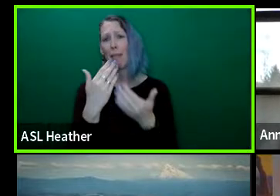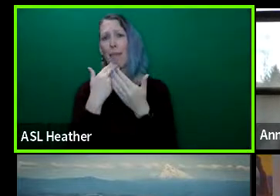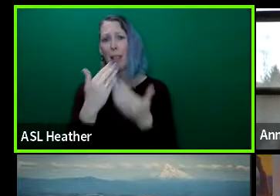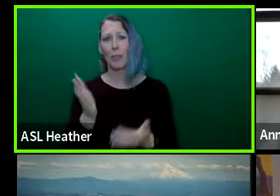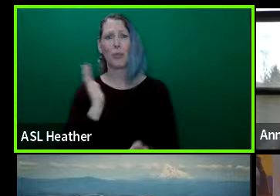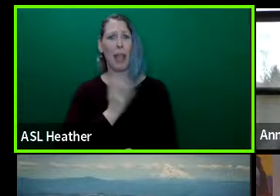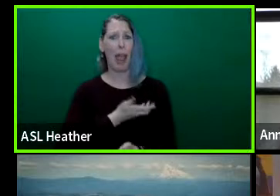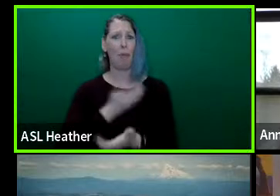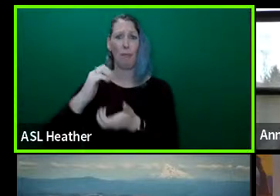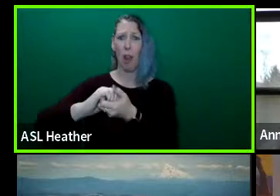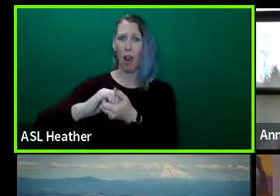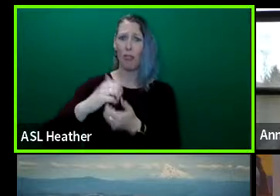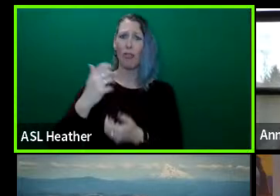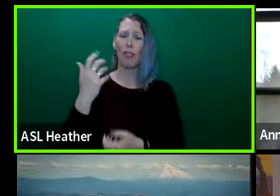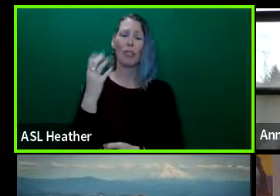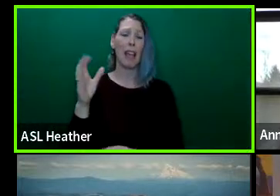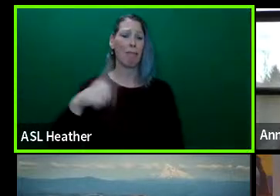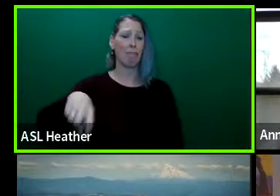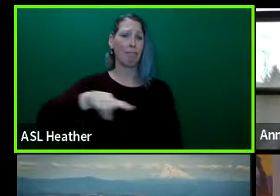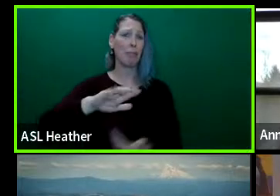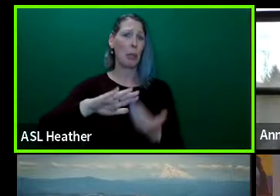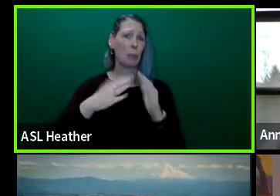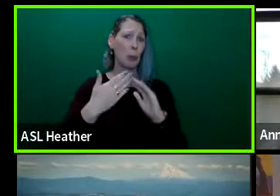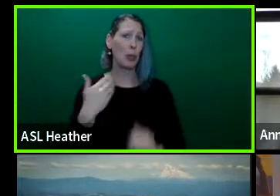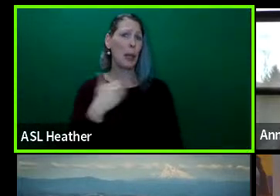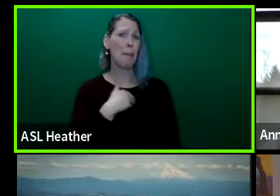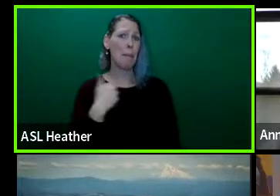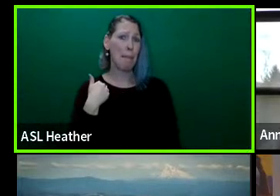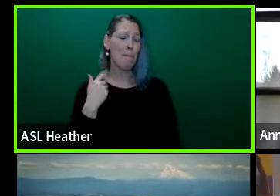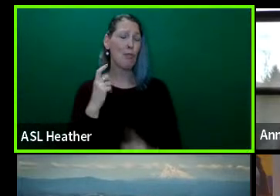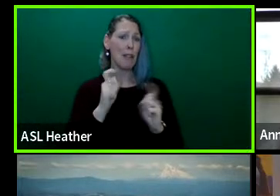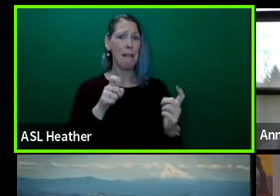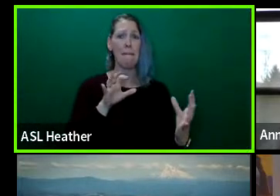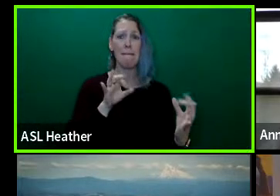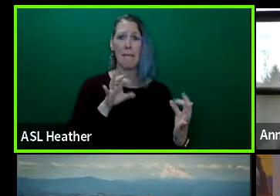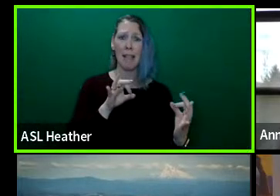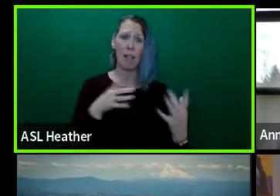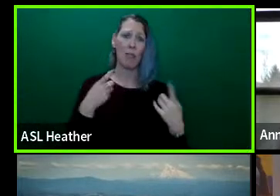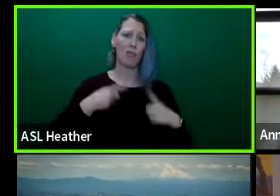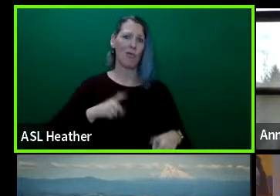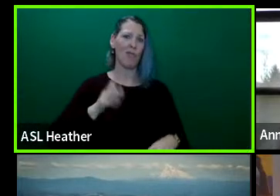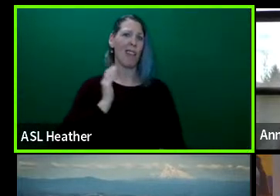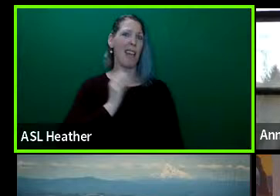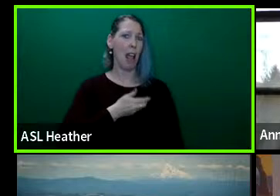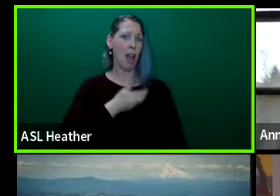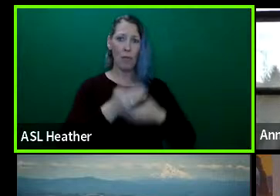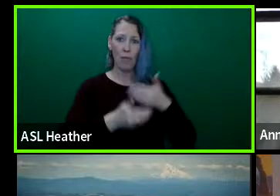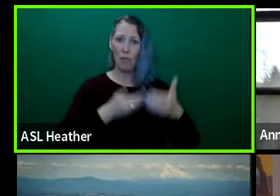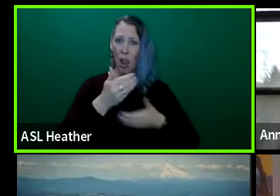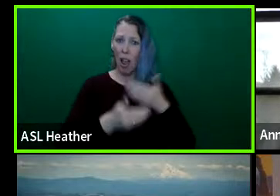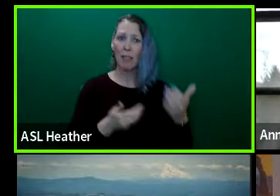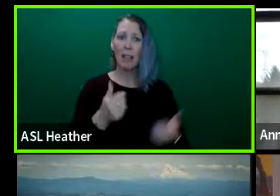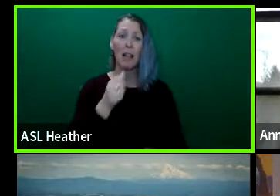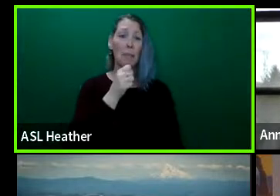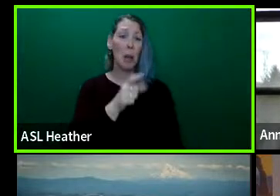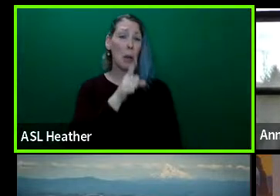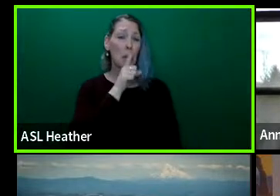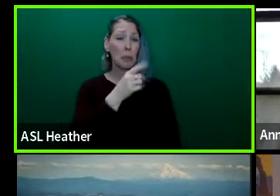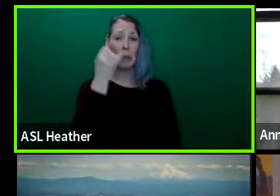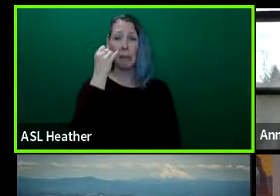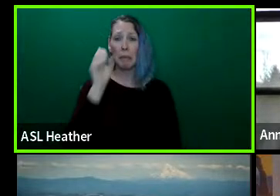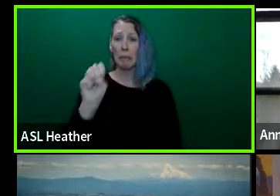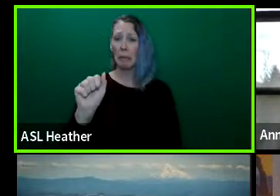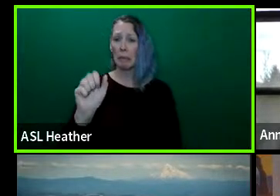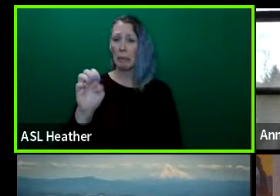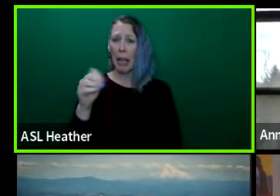partners, as well as members of the community groups who have provided feedback to the IBR team during the process. And I'm not sure if Sam's on. I